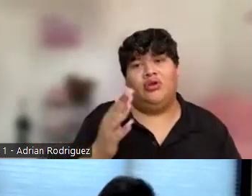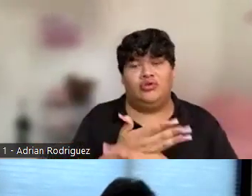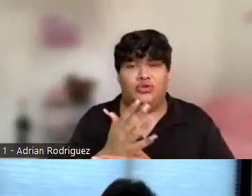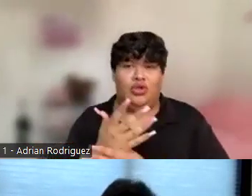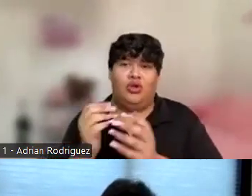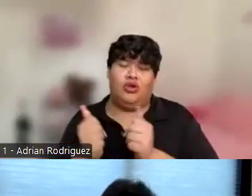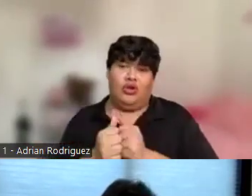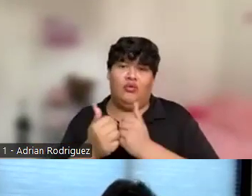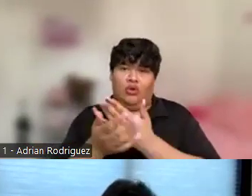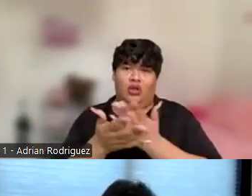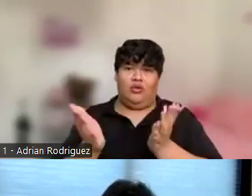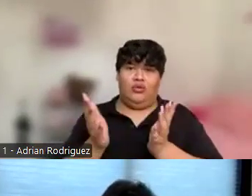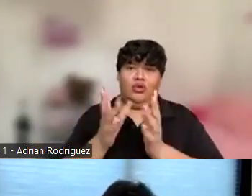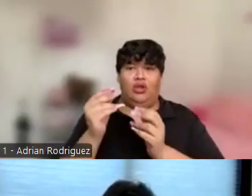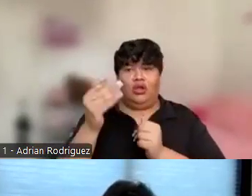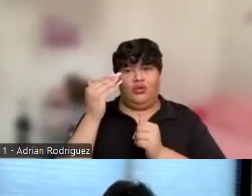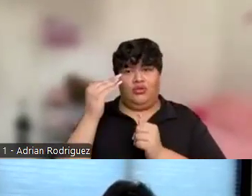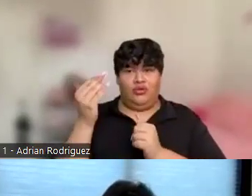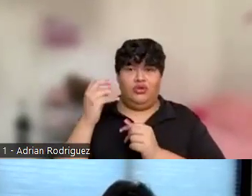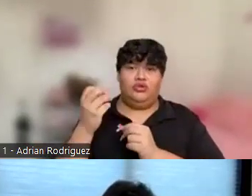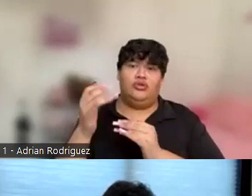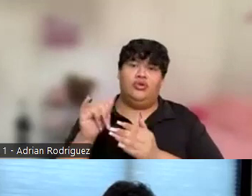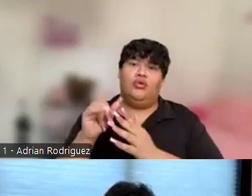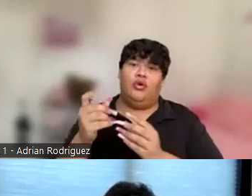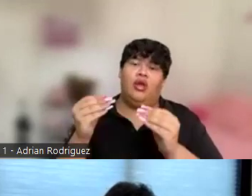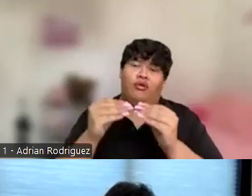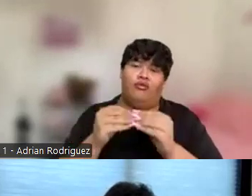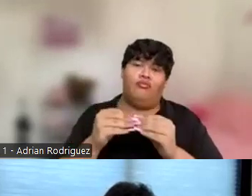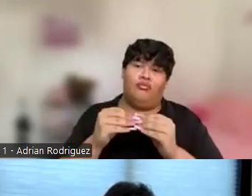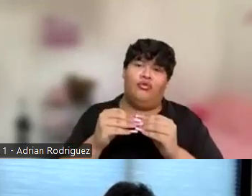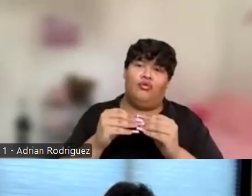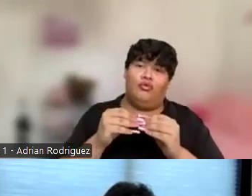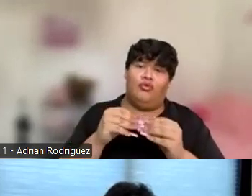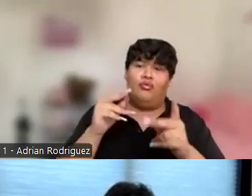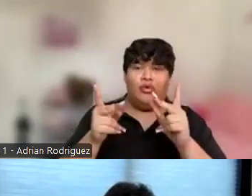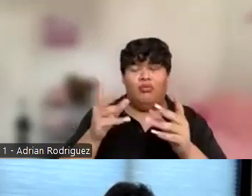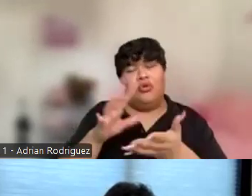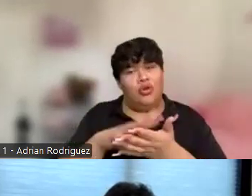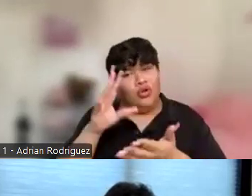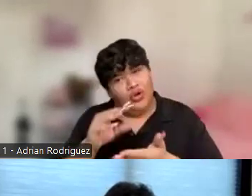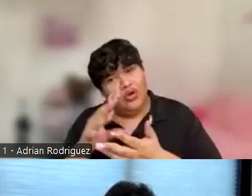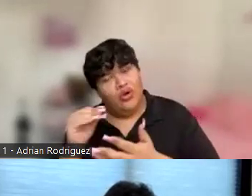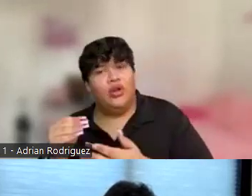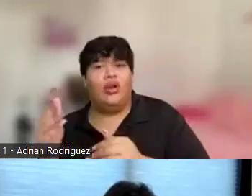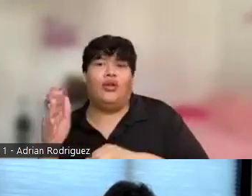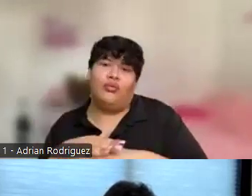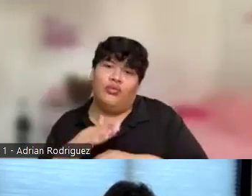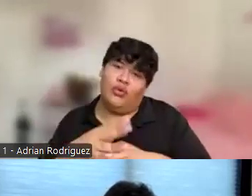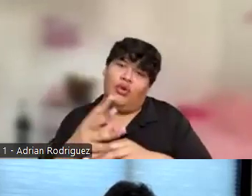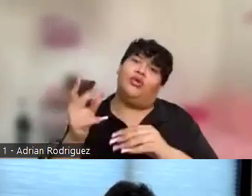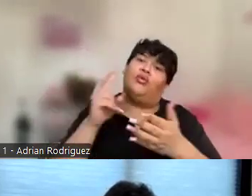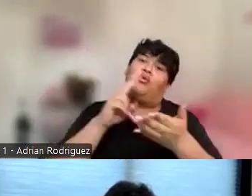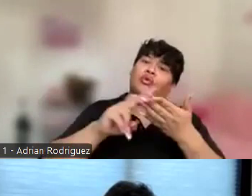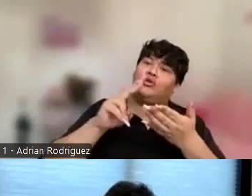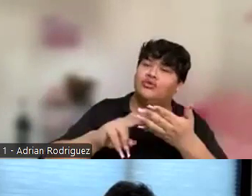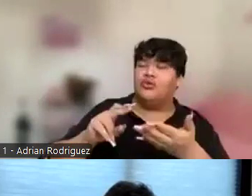the people that you know, so that we have more people learning about the different resources that already